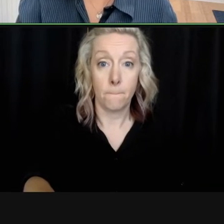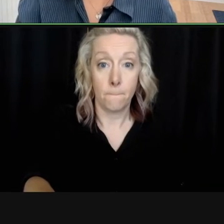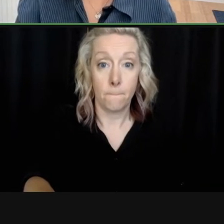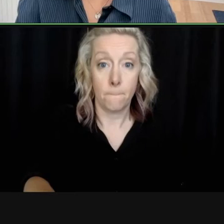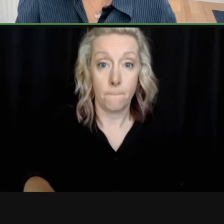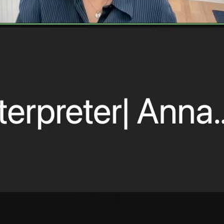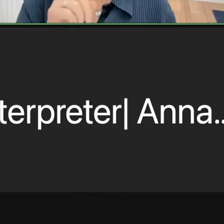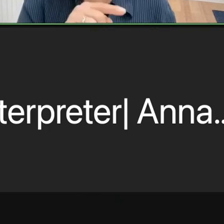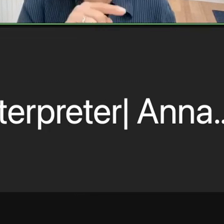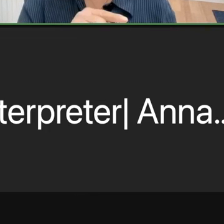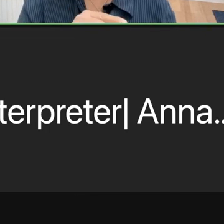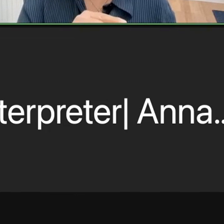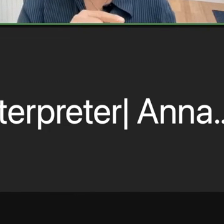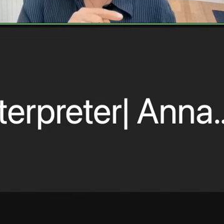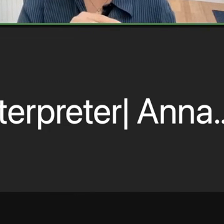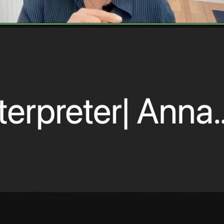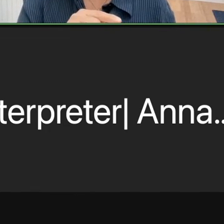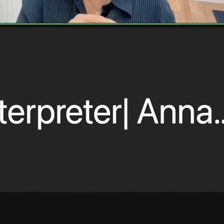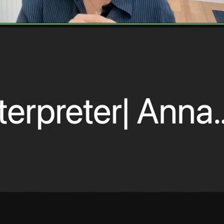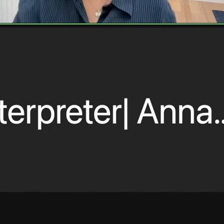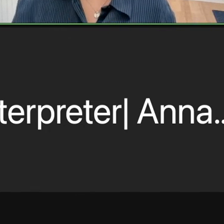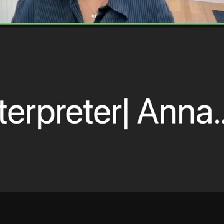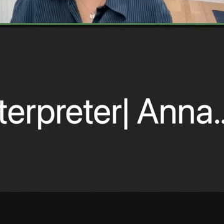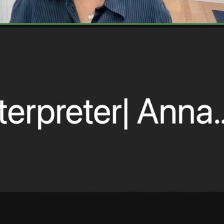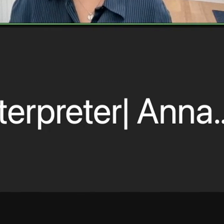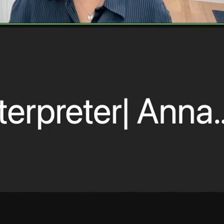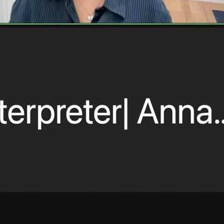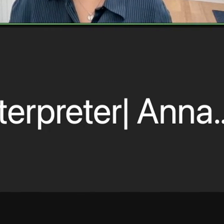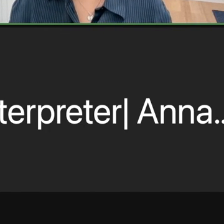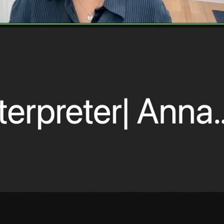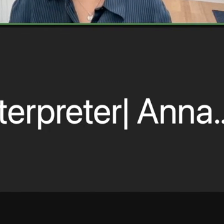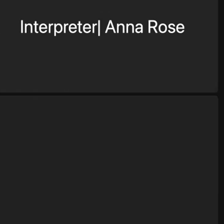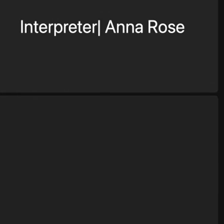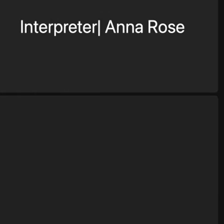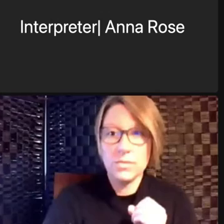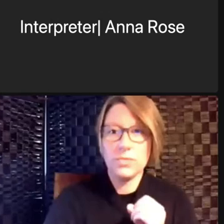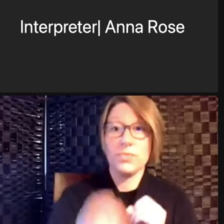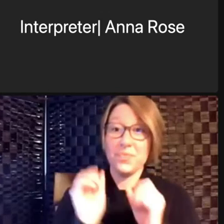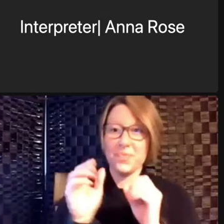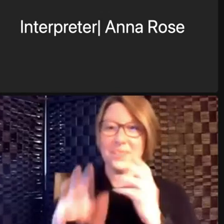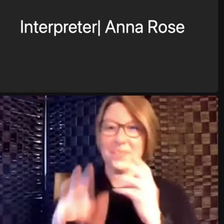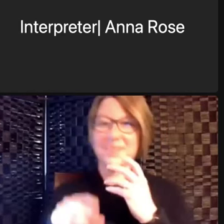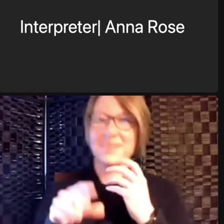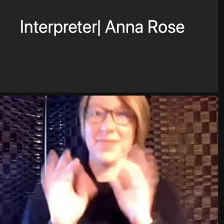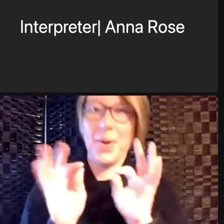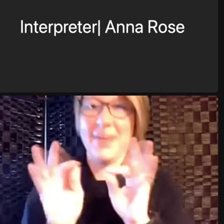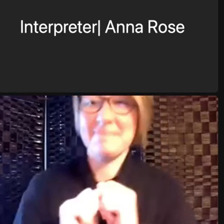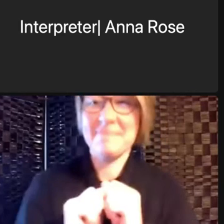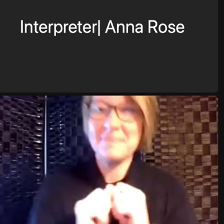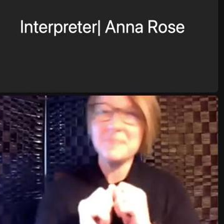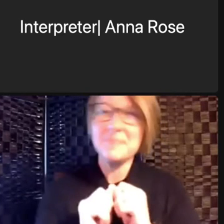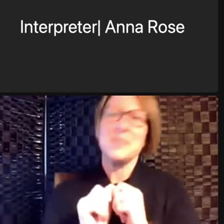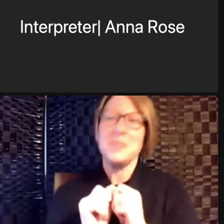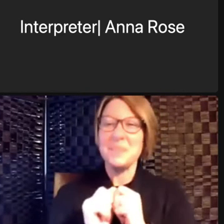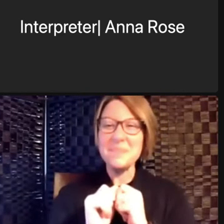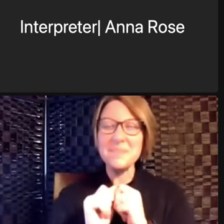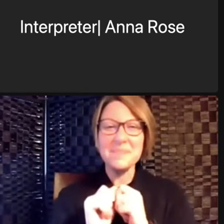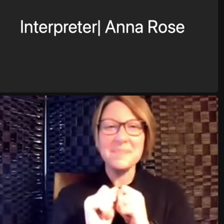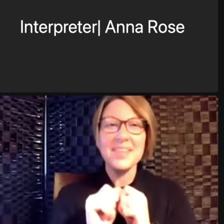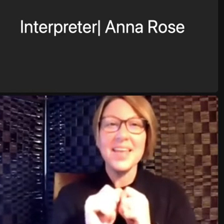and instruction and part of the I'm going to make sure the other interpreter is ready.